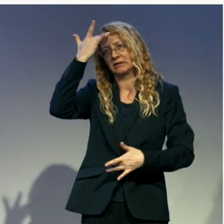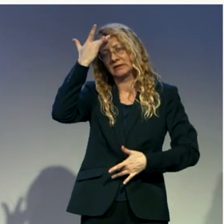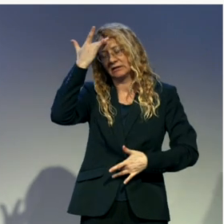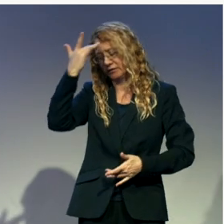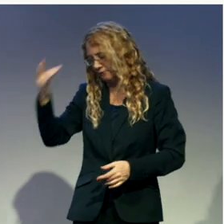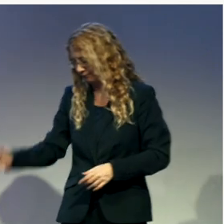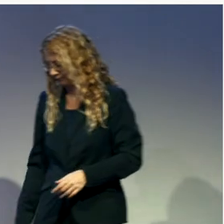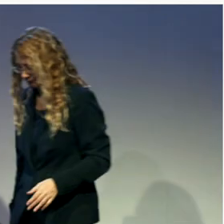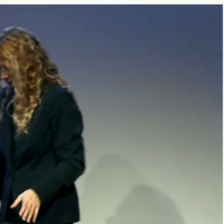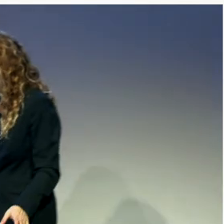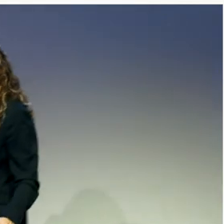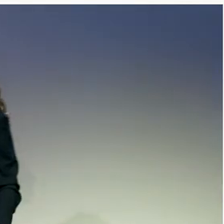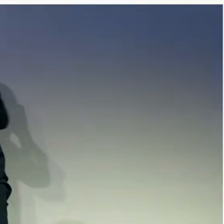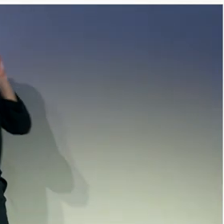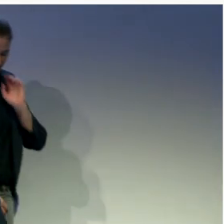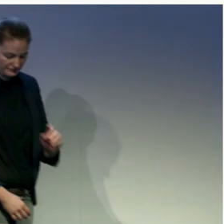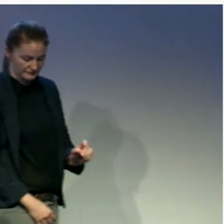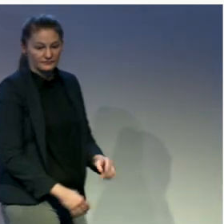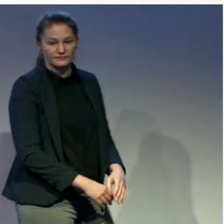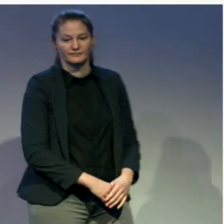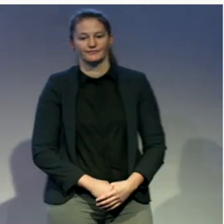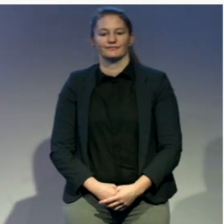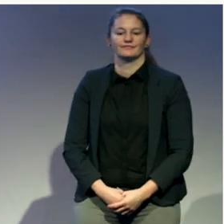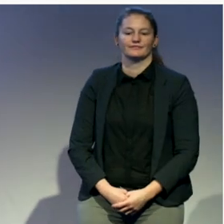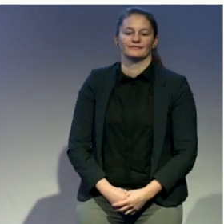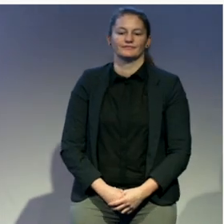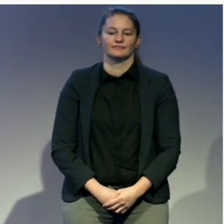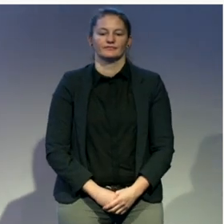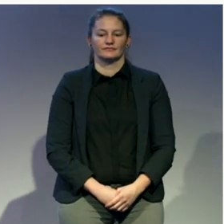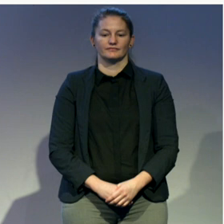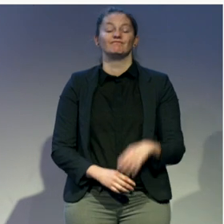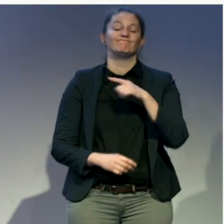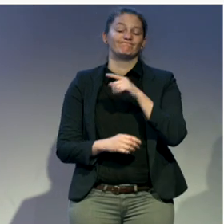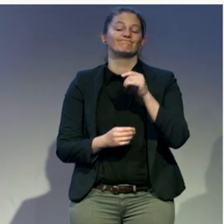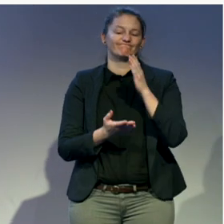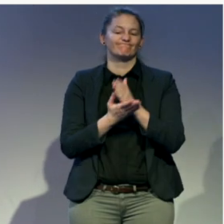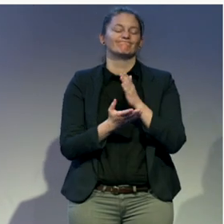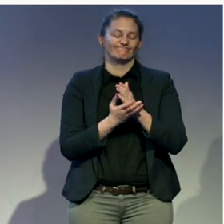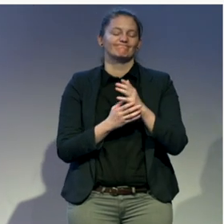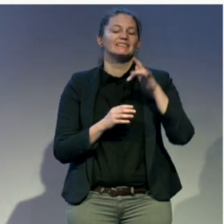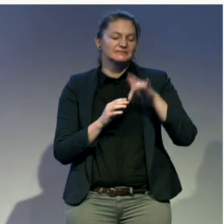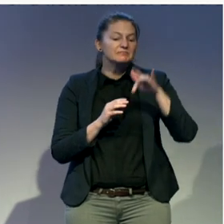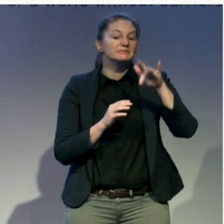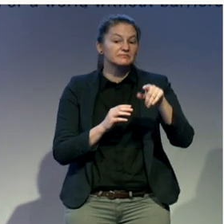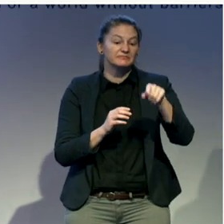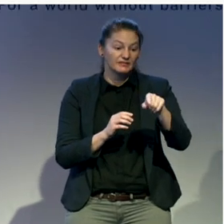after we trained our staff to address the question of sexual trauma,